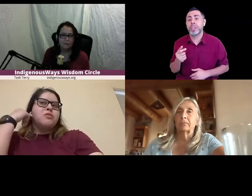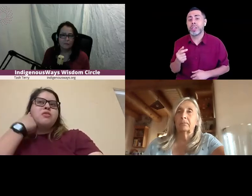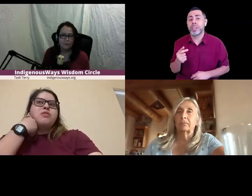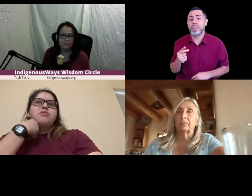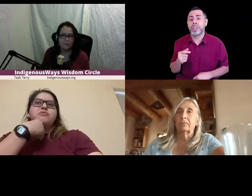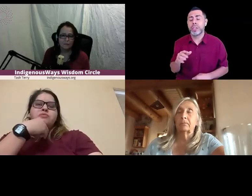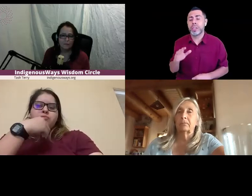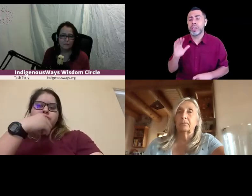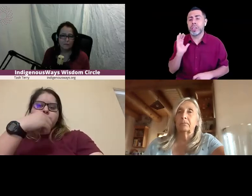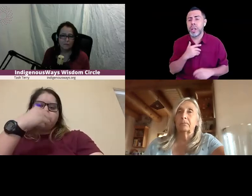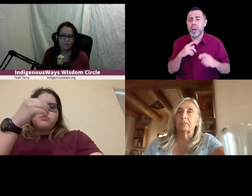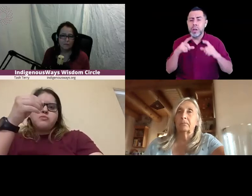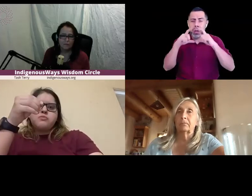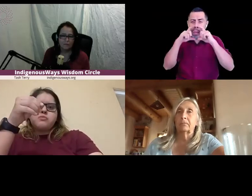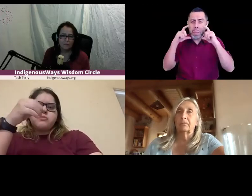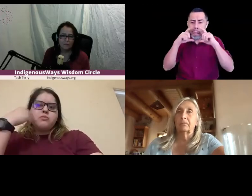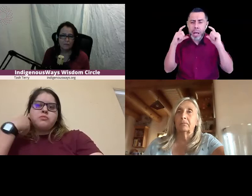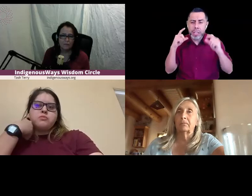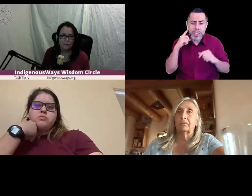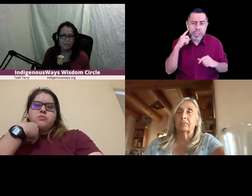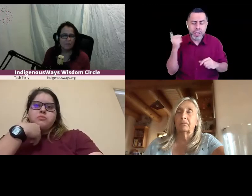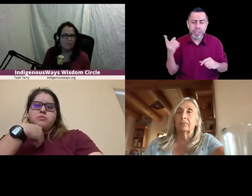I see an elder with one that's just,